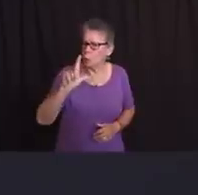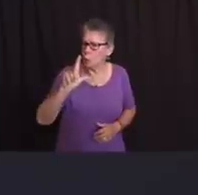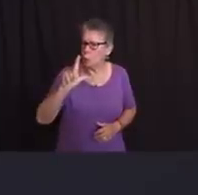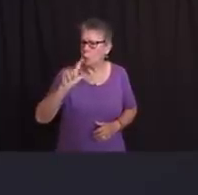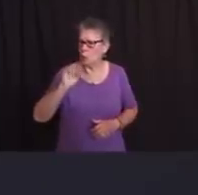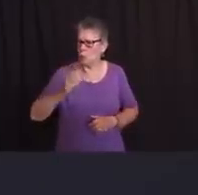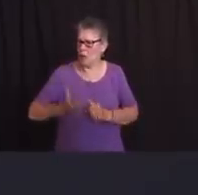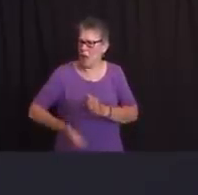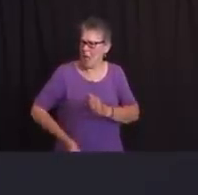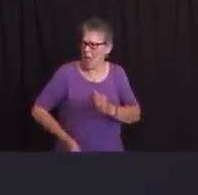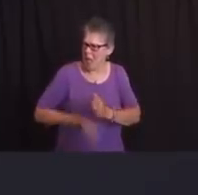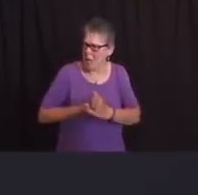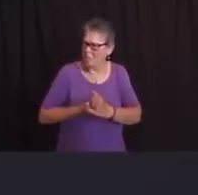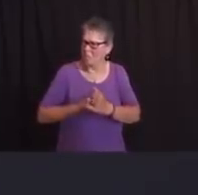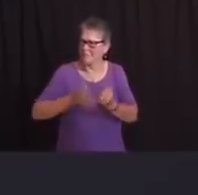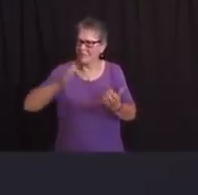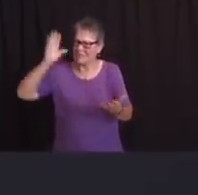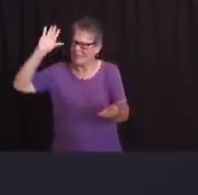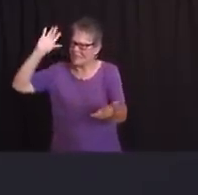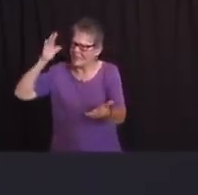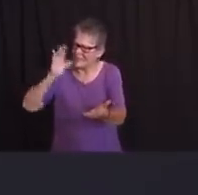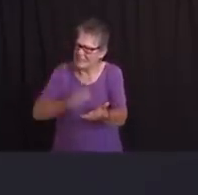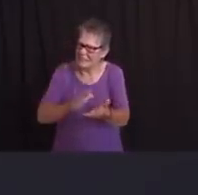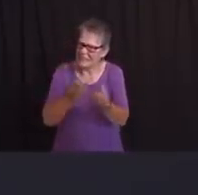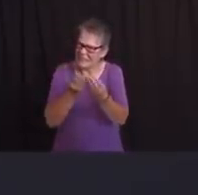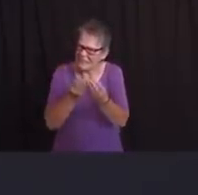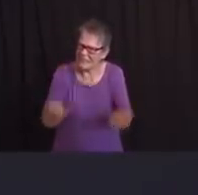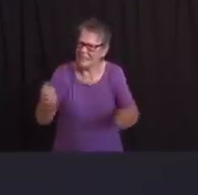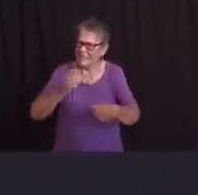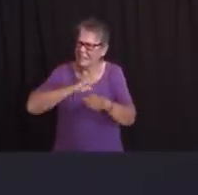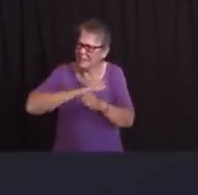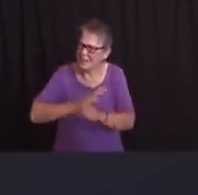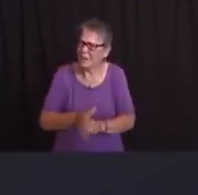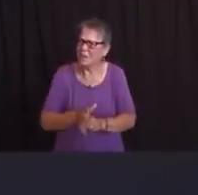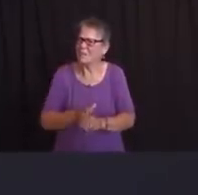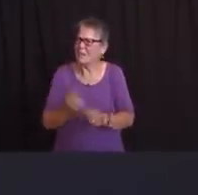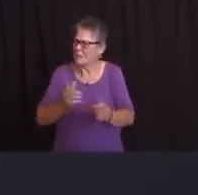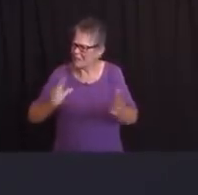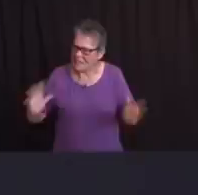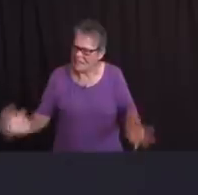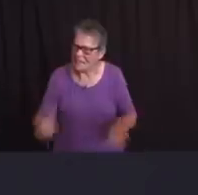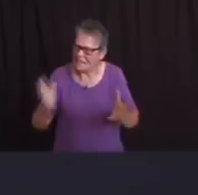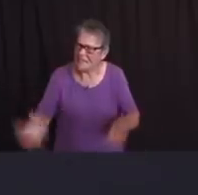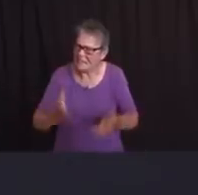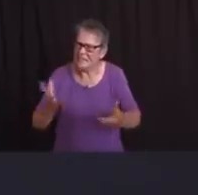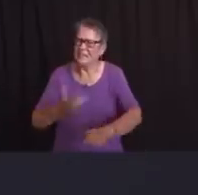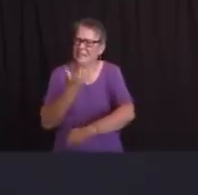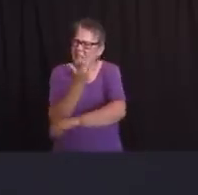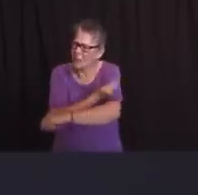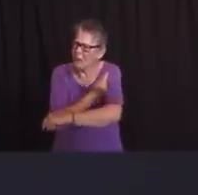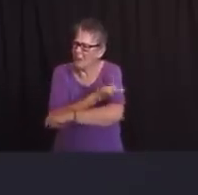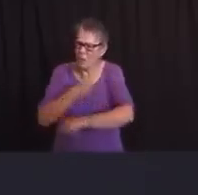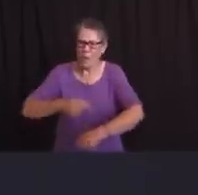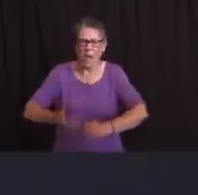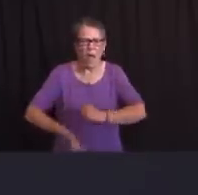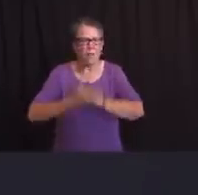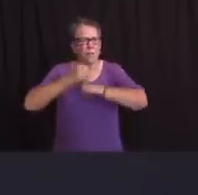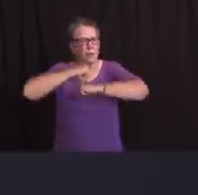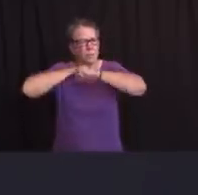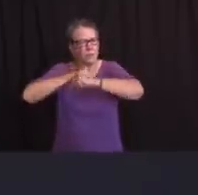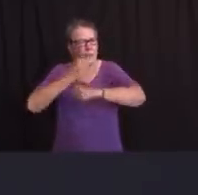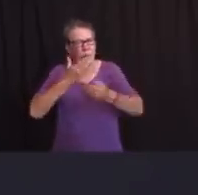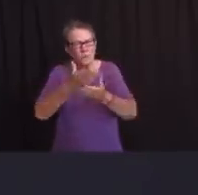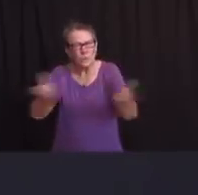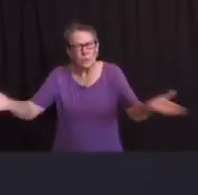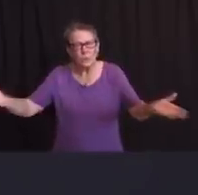High vaccination coverage is necessary to protect the residents of our state. In New Jersey, over 5.3